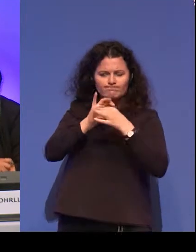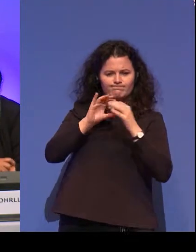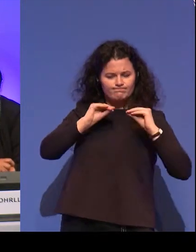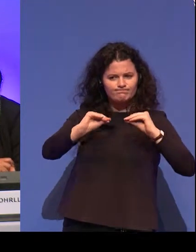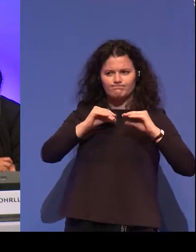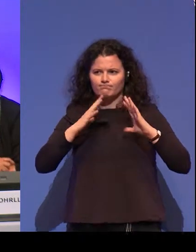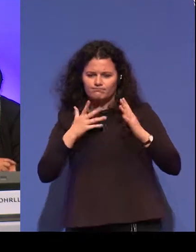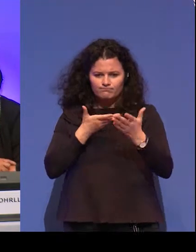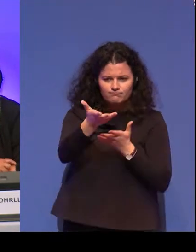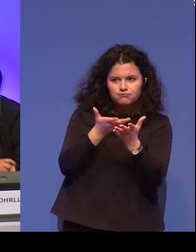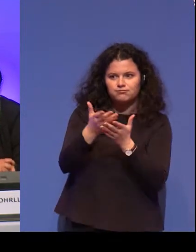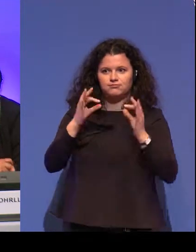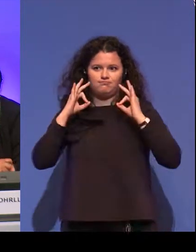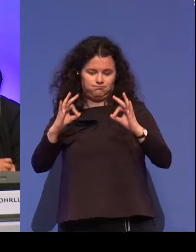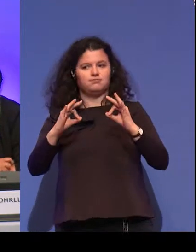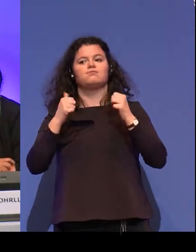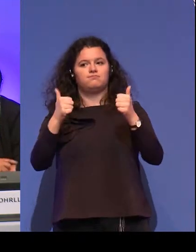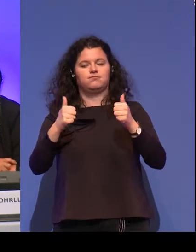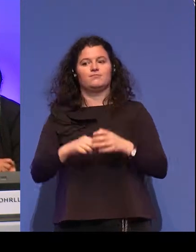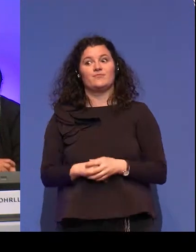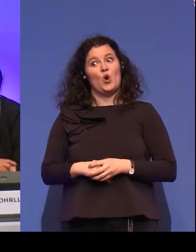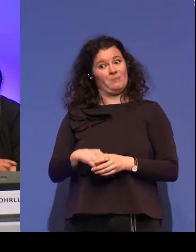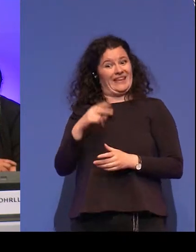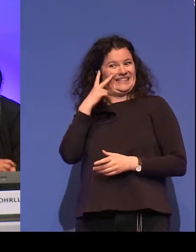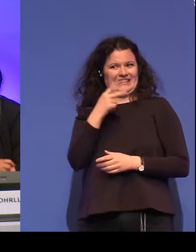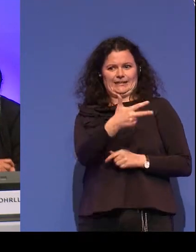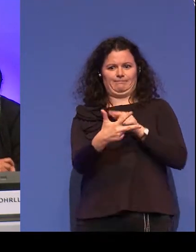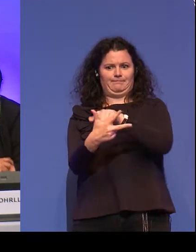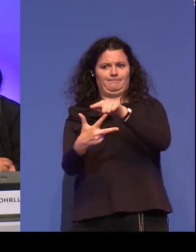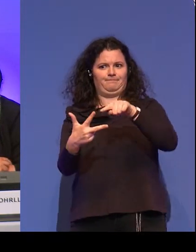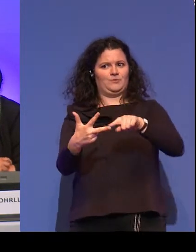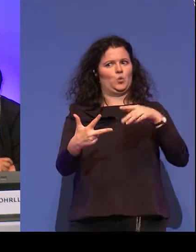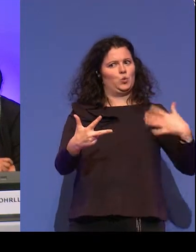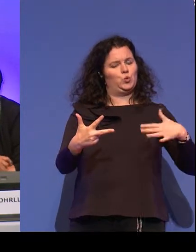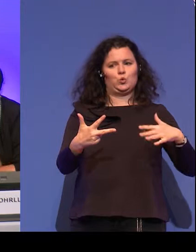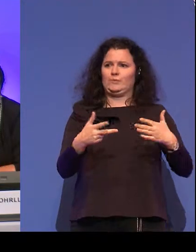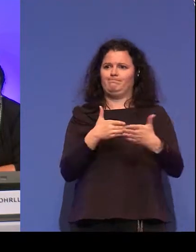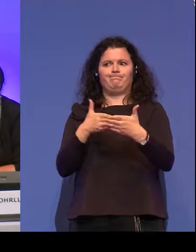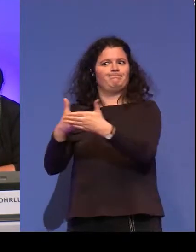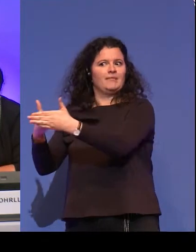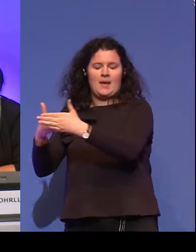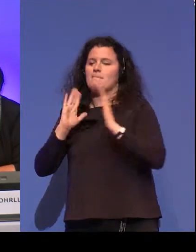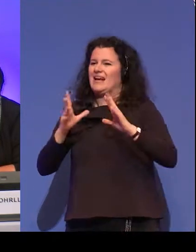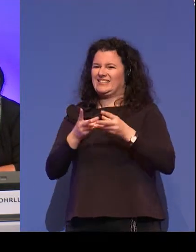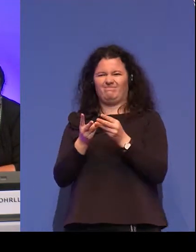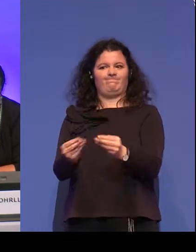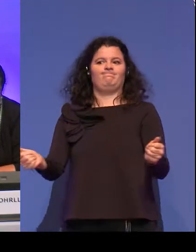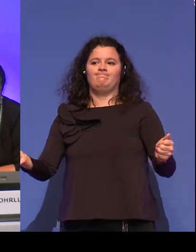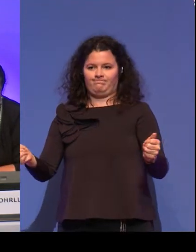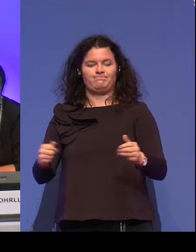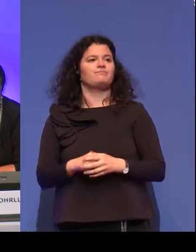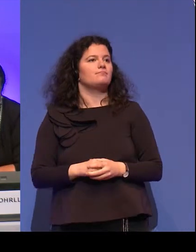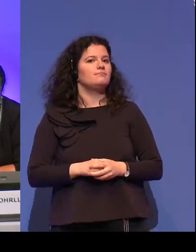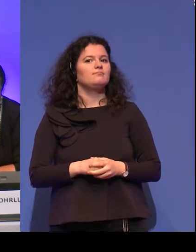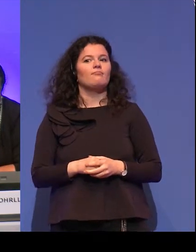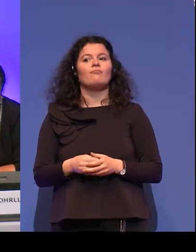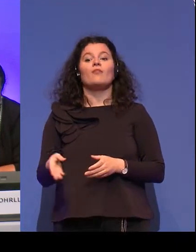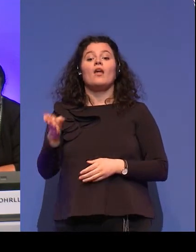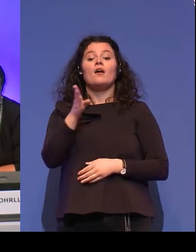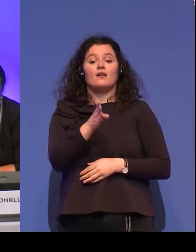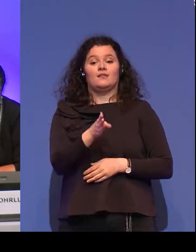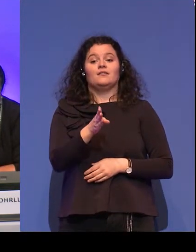a challenge there. And from WMO's perspective, we see that the engine